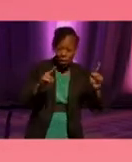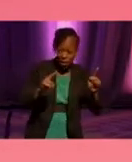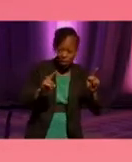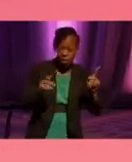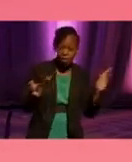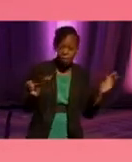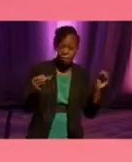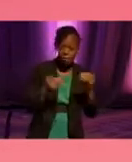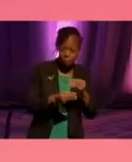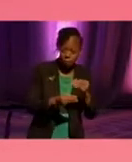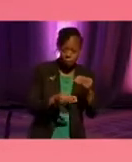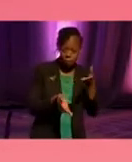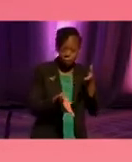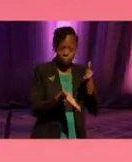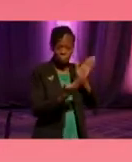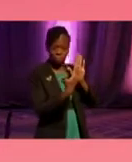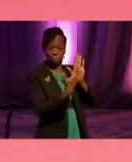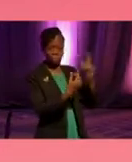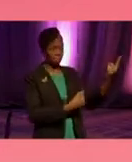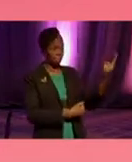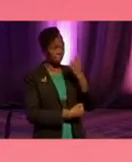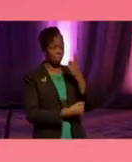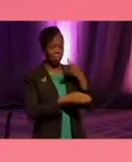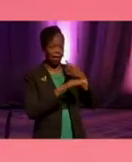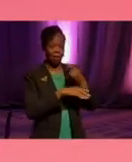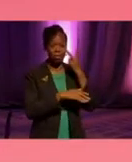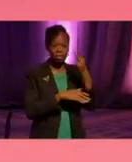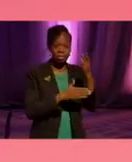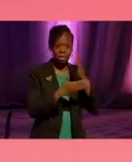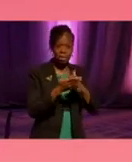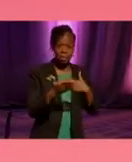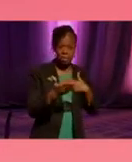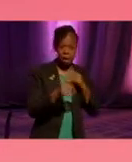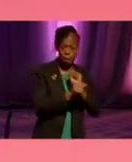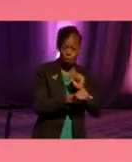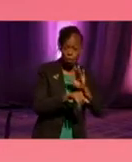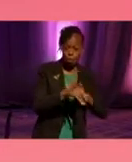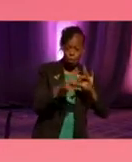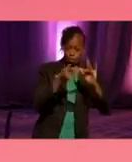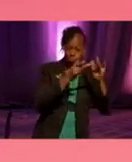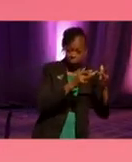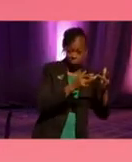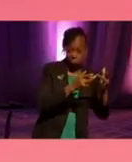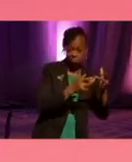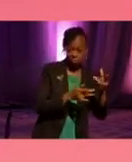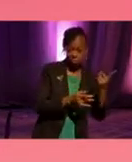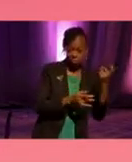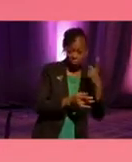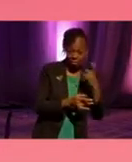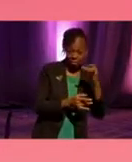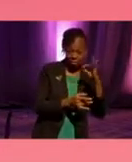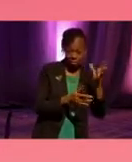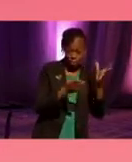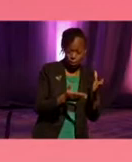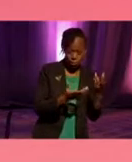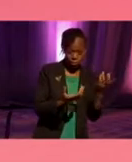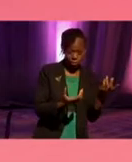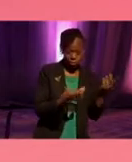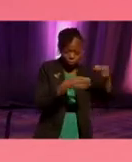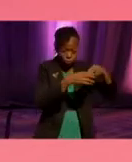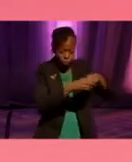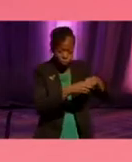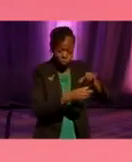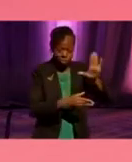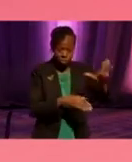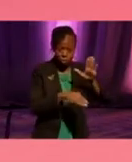organization approached me after seeing some of my content online and asked if I would join them